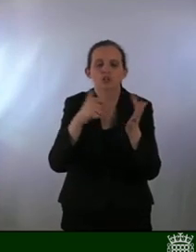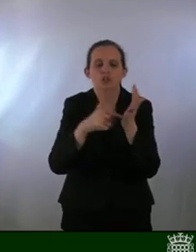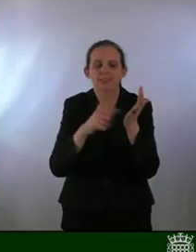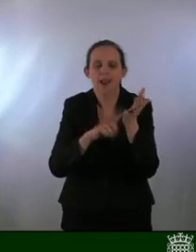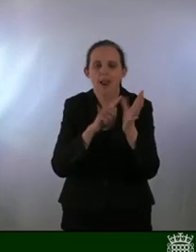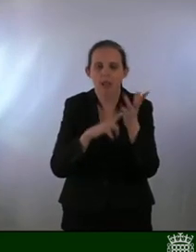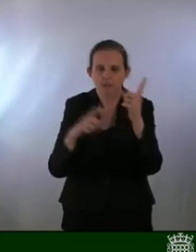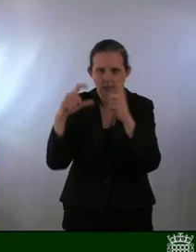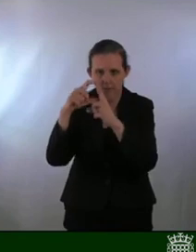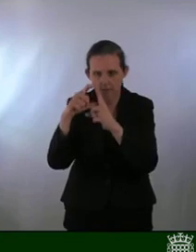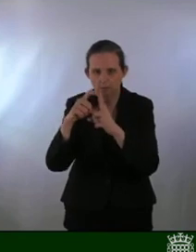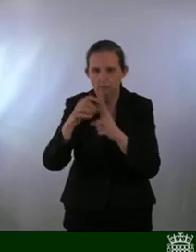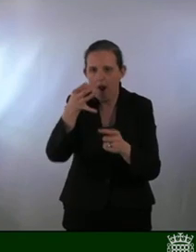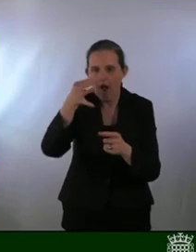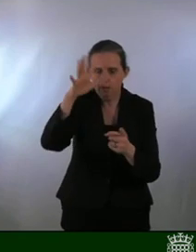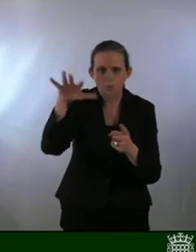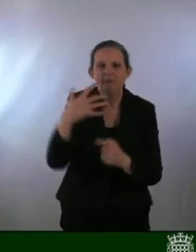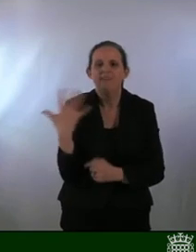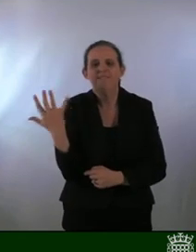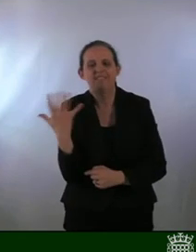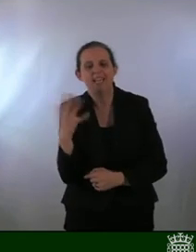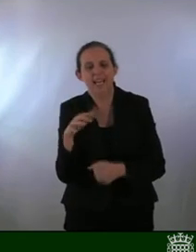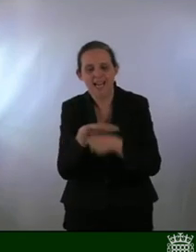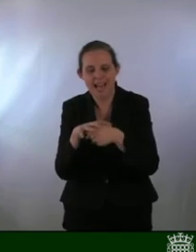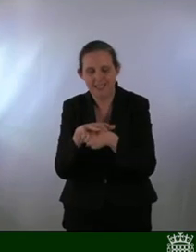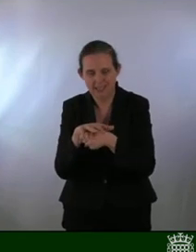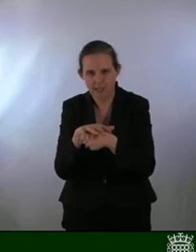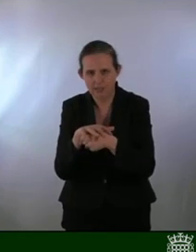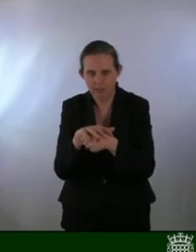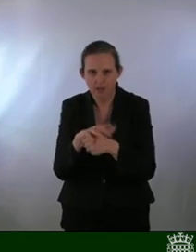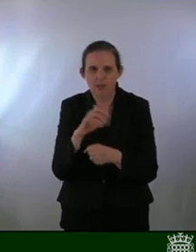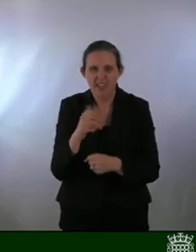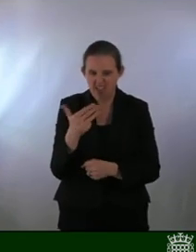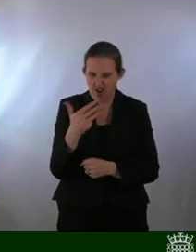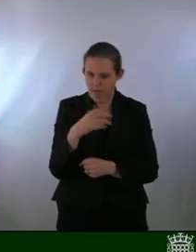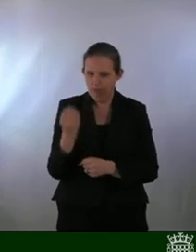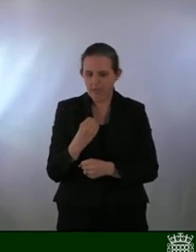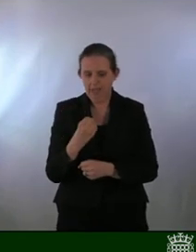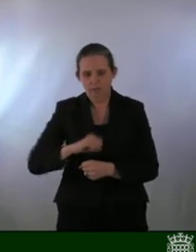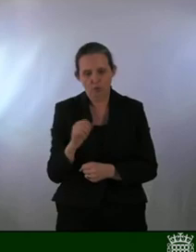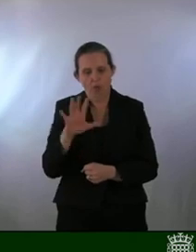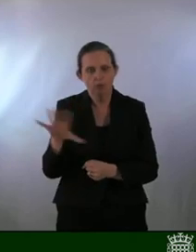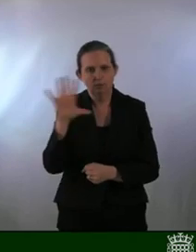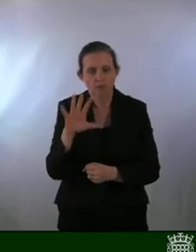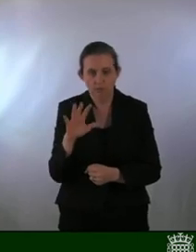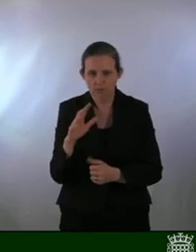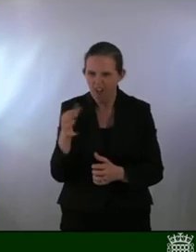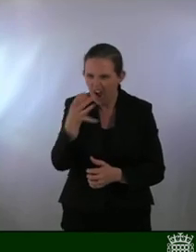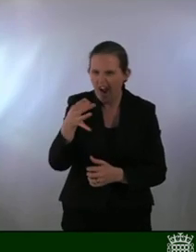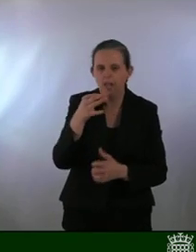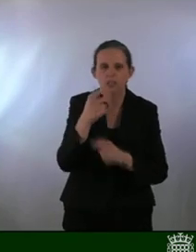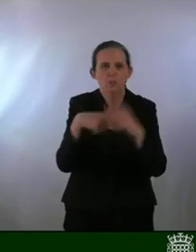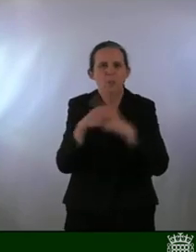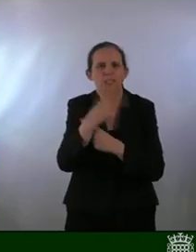171 confirmed cases in Scotland. That's almost 9% from an island community of 22,000. In